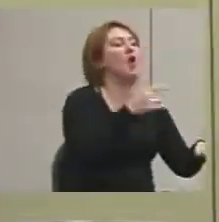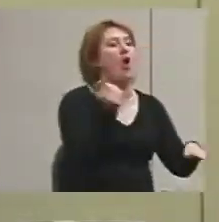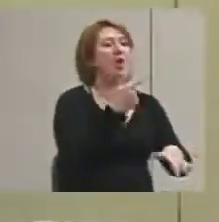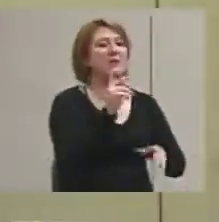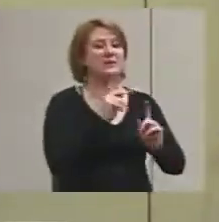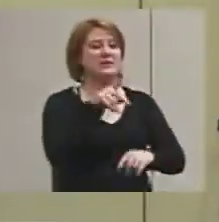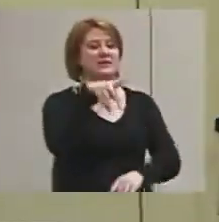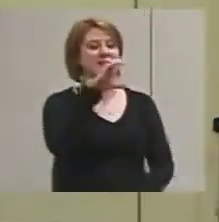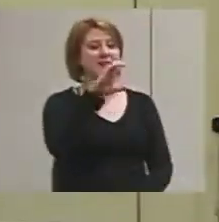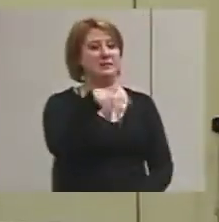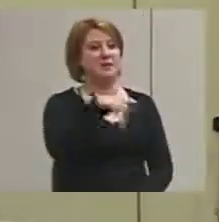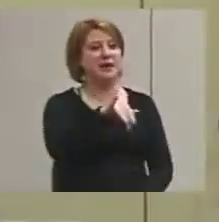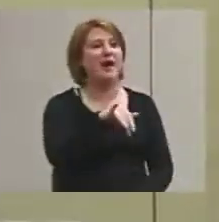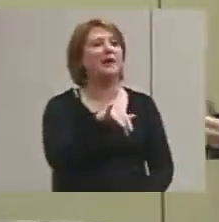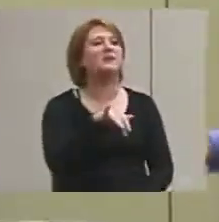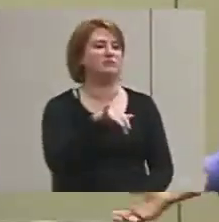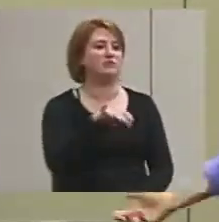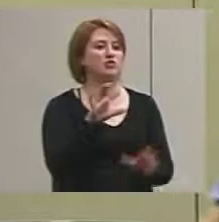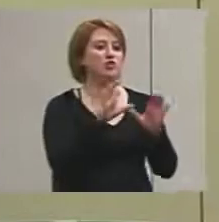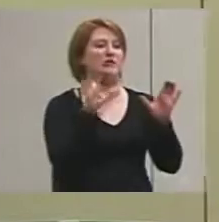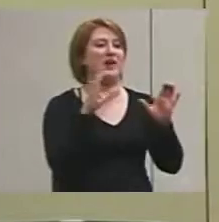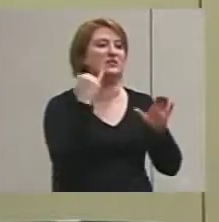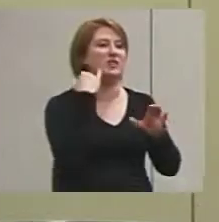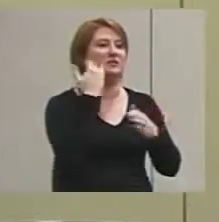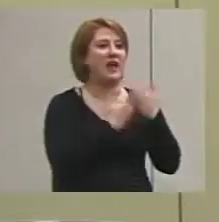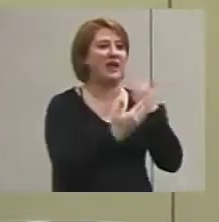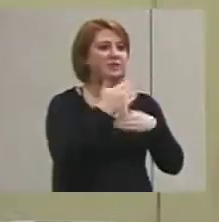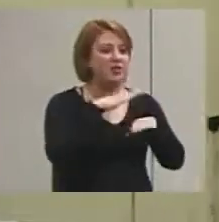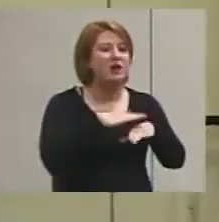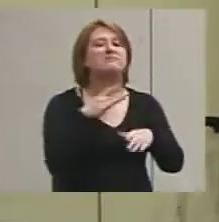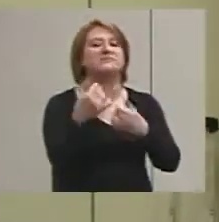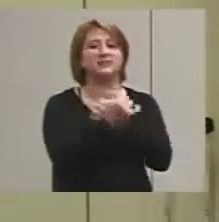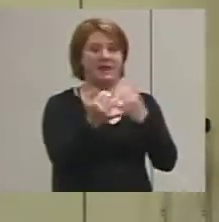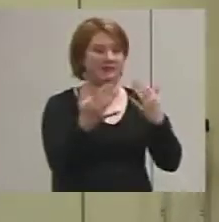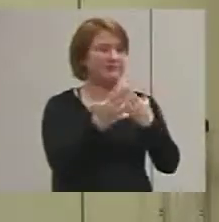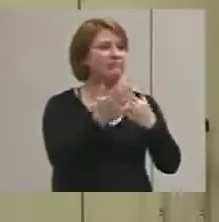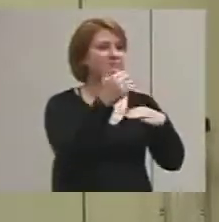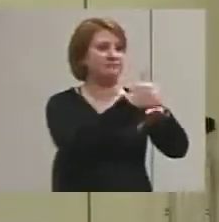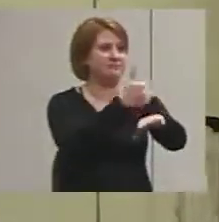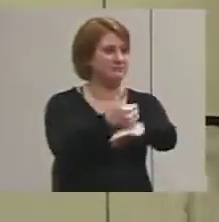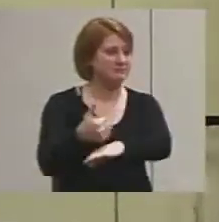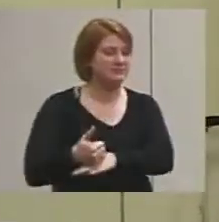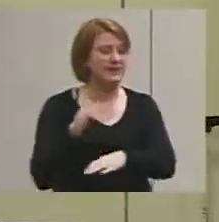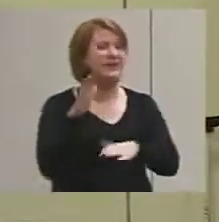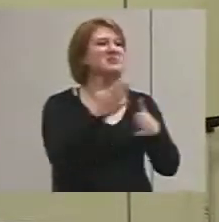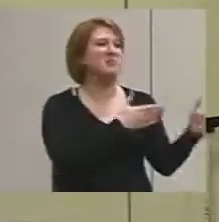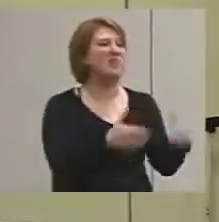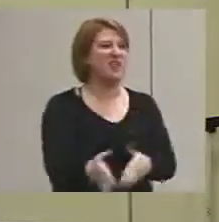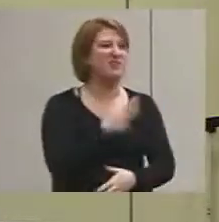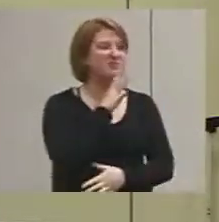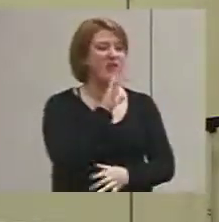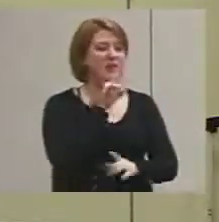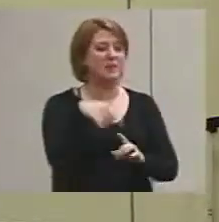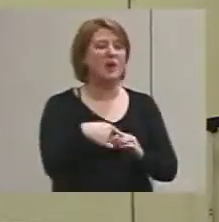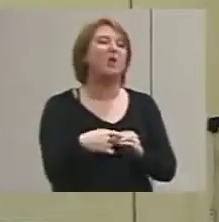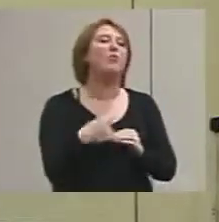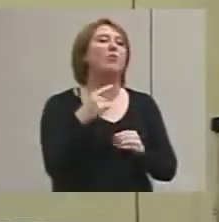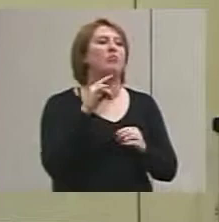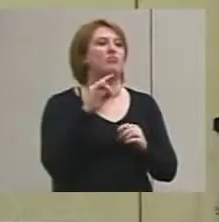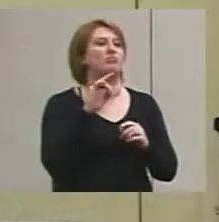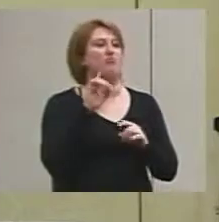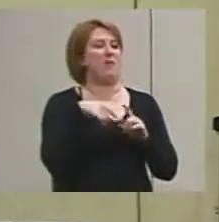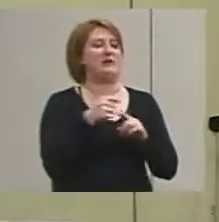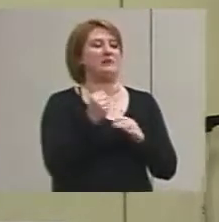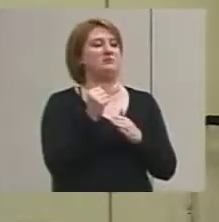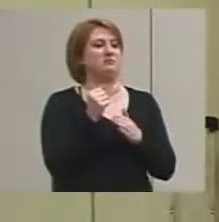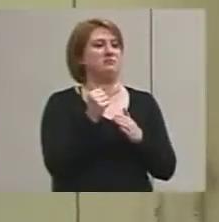so that if there does need to be hands-on, that he can be moved safely. So those things are in place in his plan that talk about when that's appropriate to have hands-on and